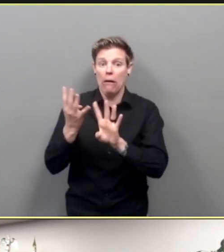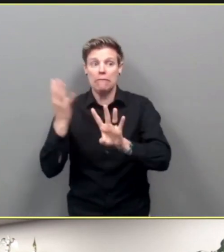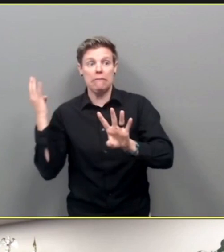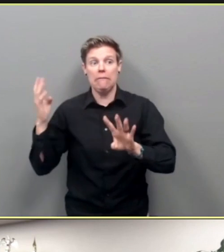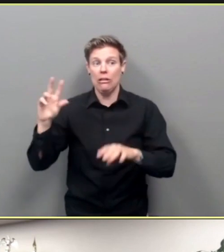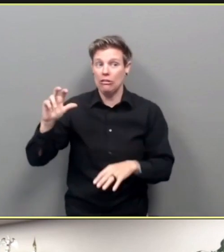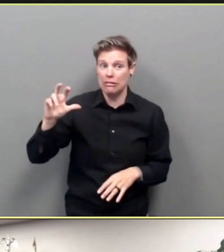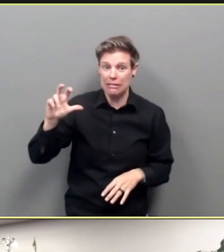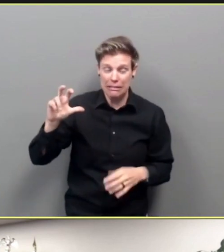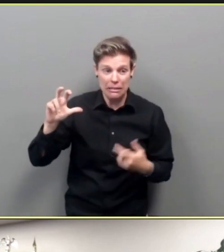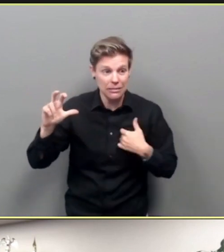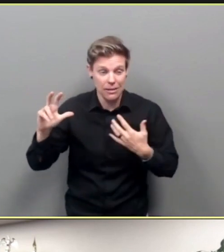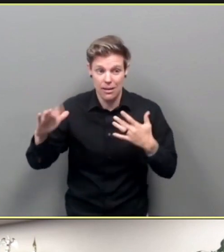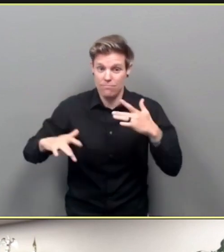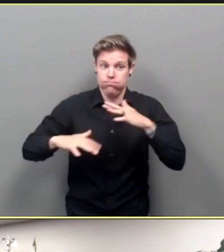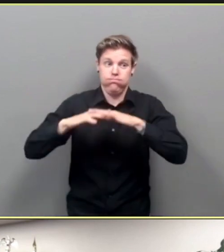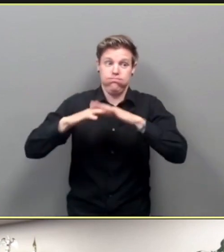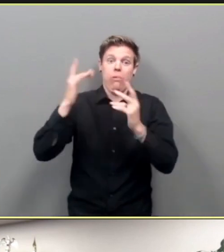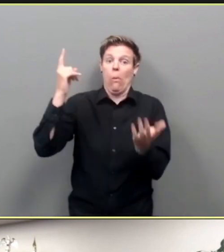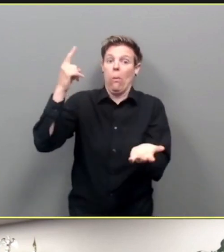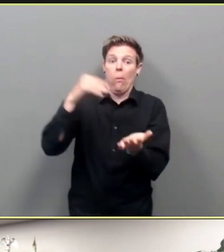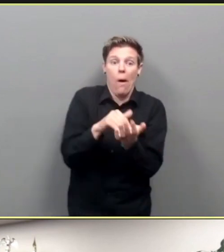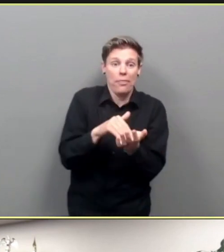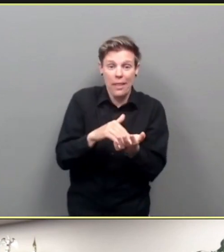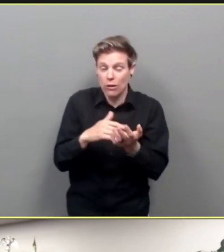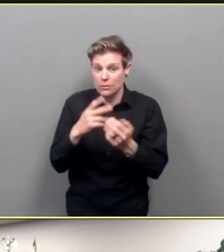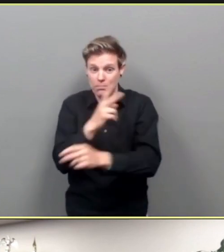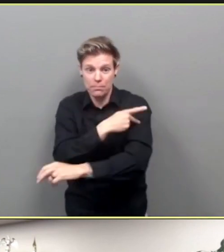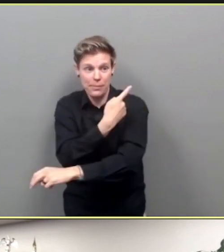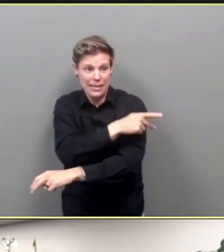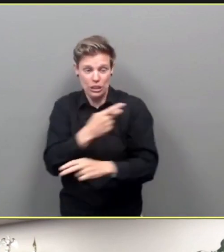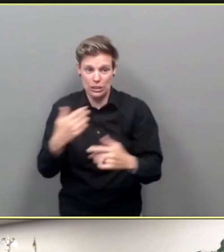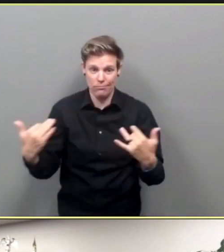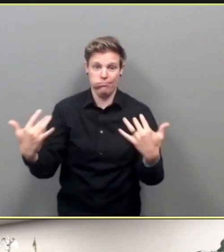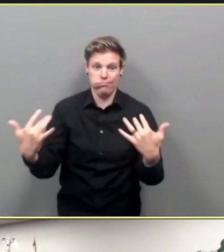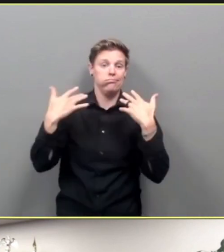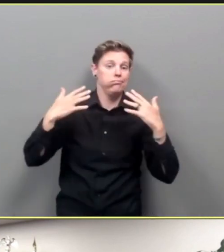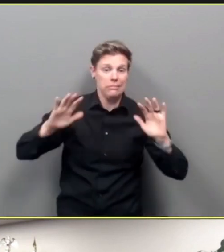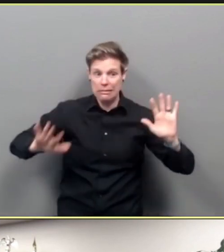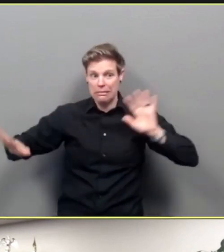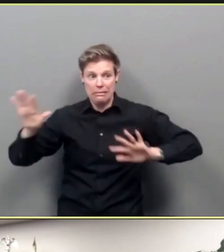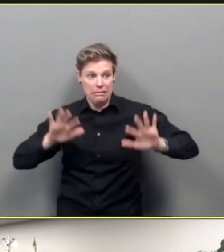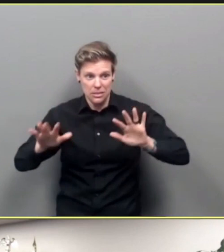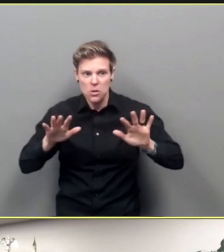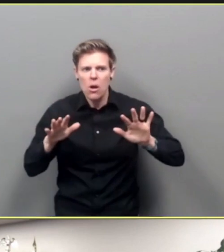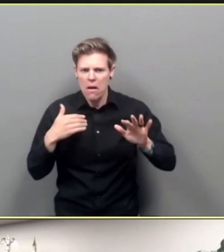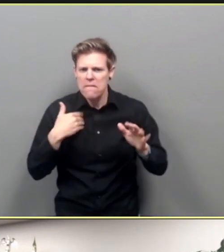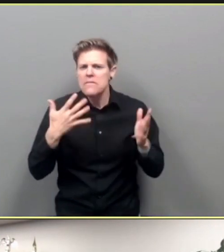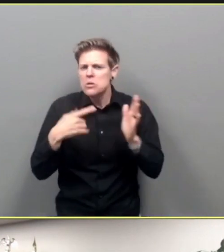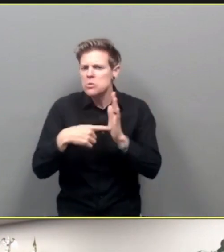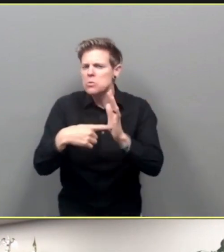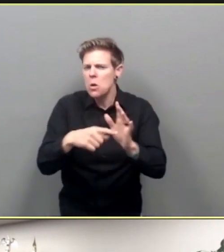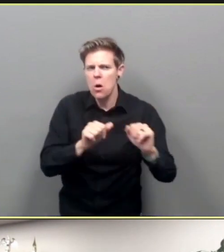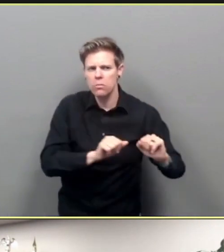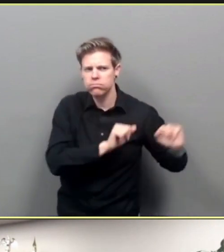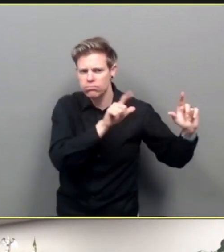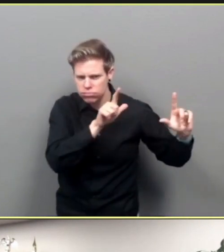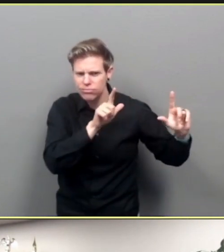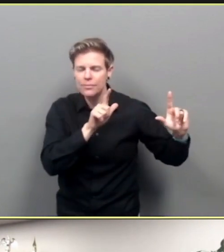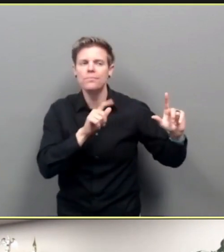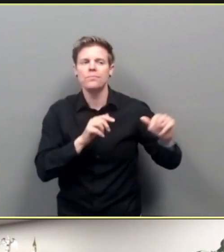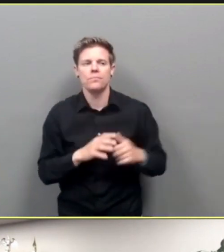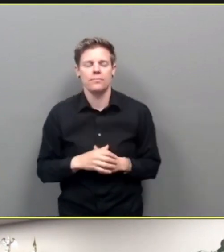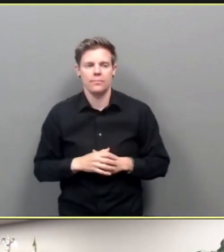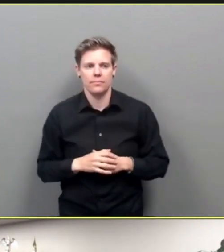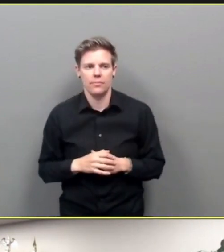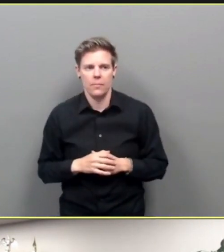additional patients. So I showed a slide of a self-scoring system that we use in hospitals to figure out where we